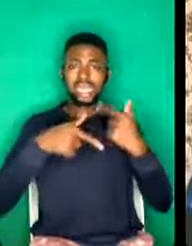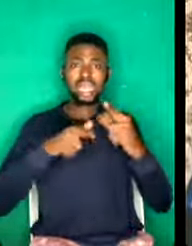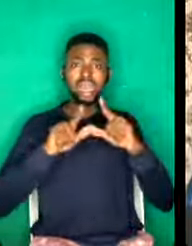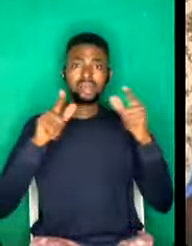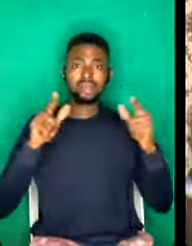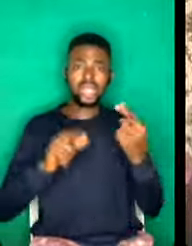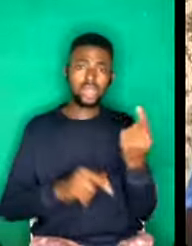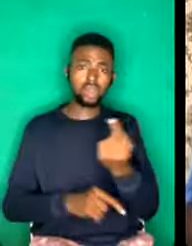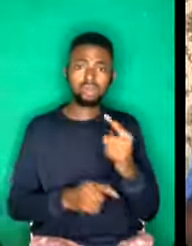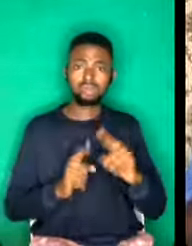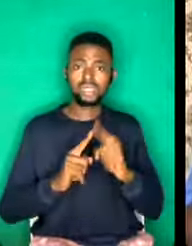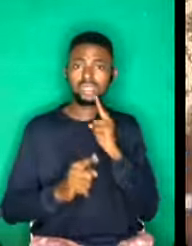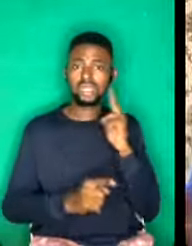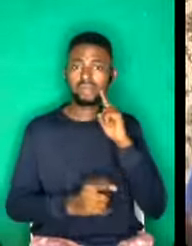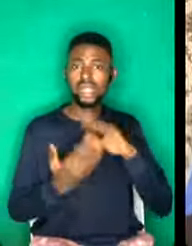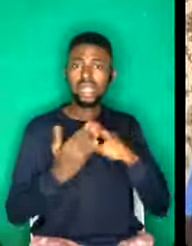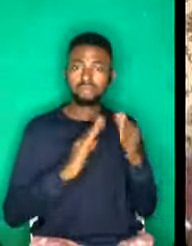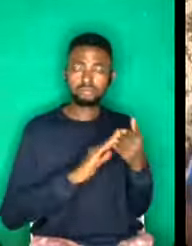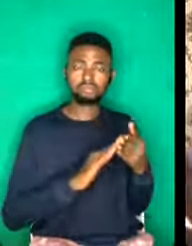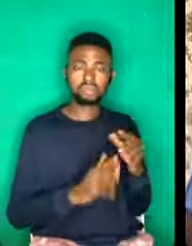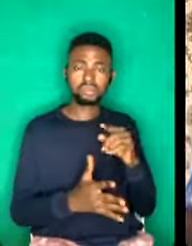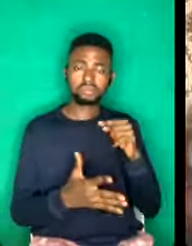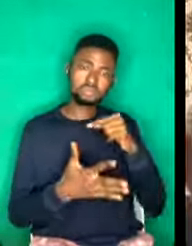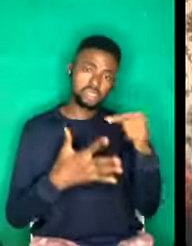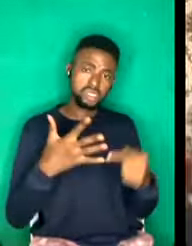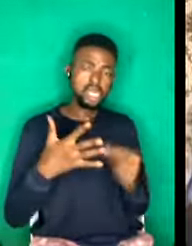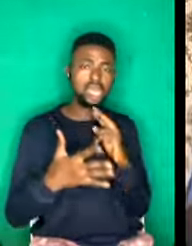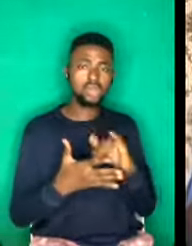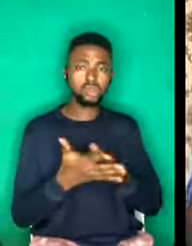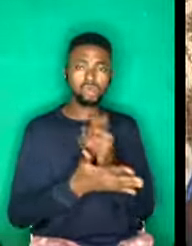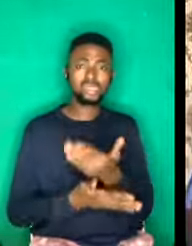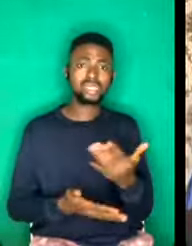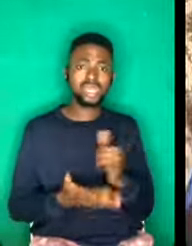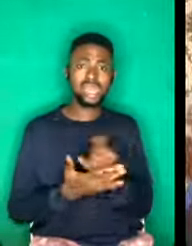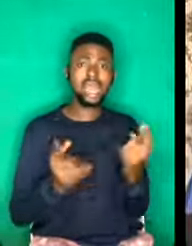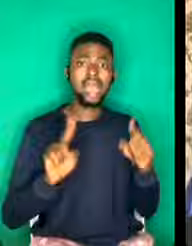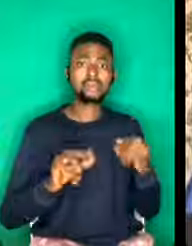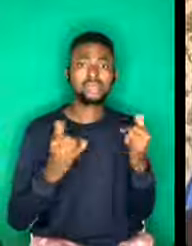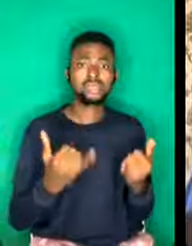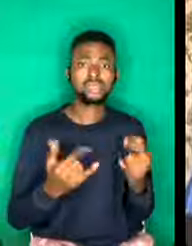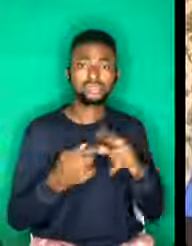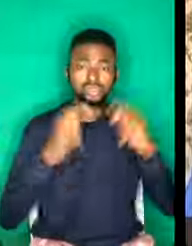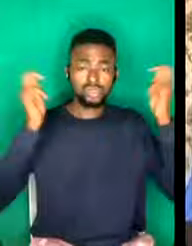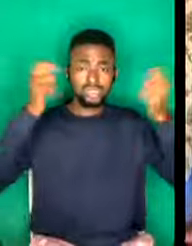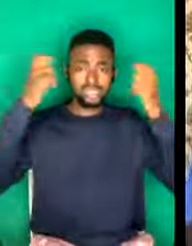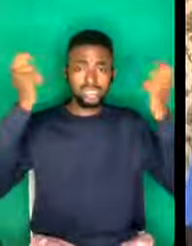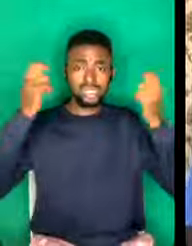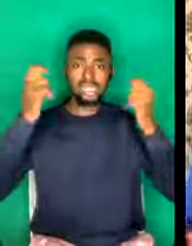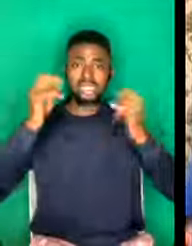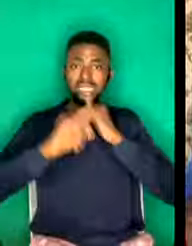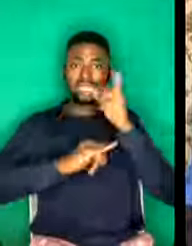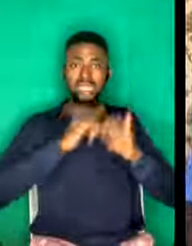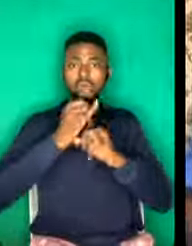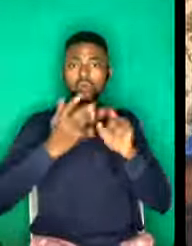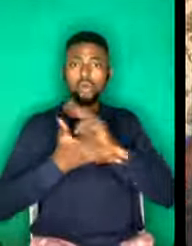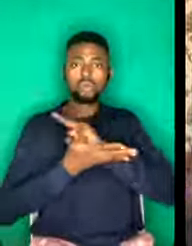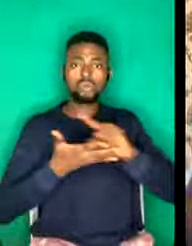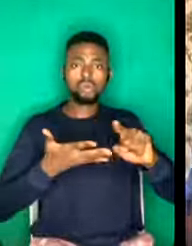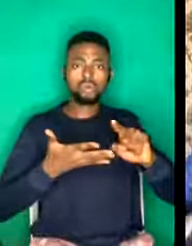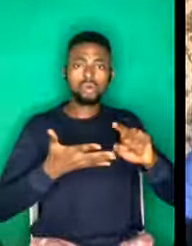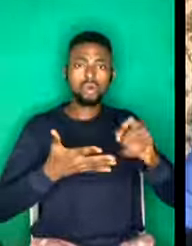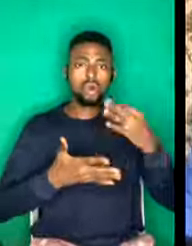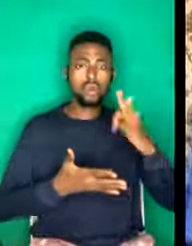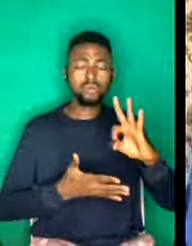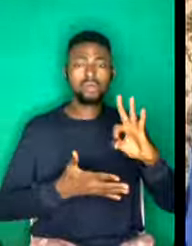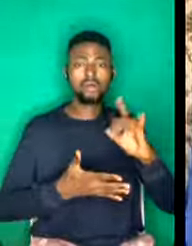community generally. So these are those things that are happening presently to celebrate the International Week of Sign Language, the